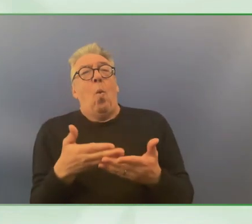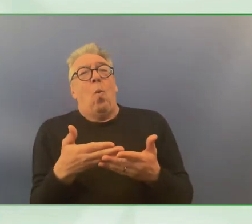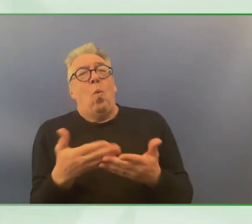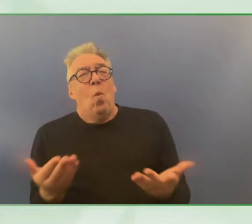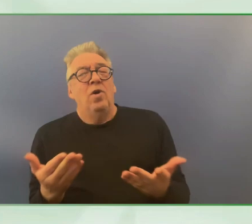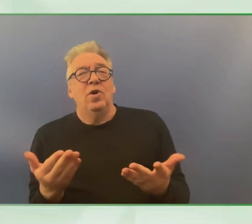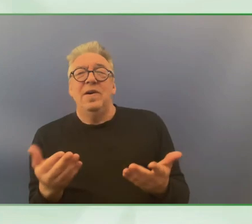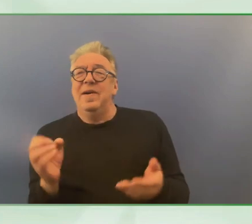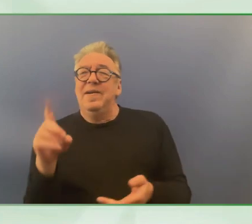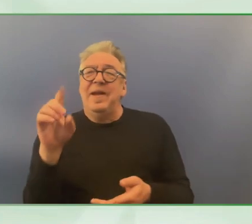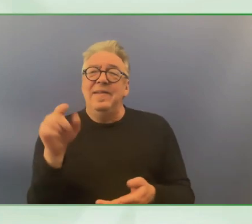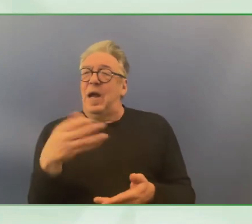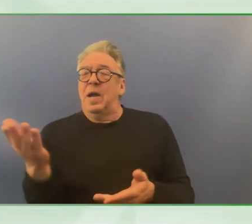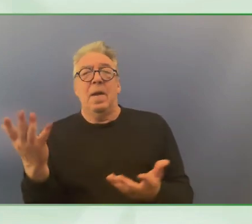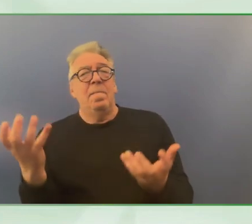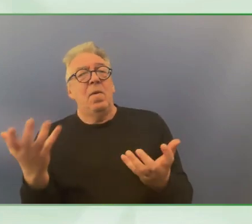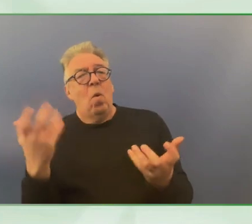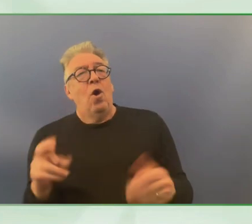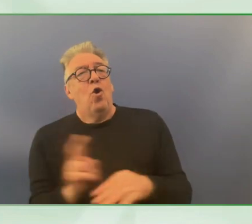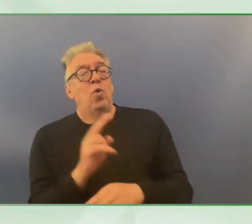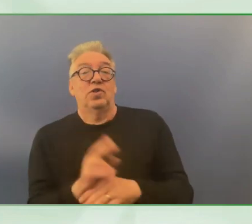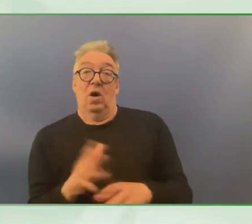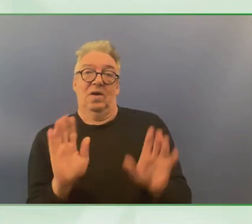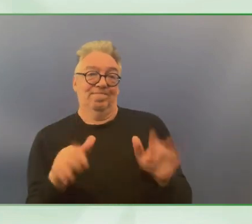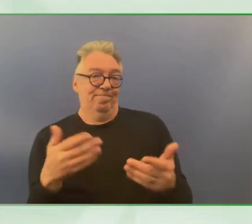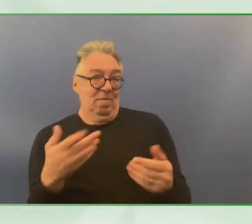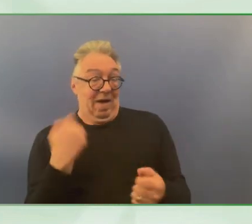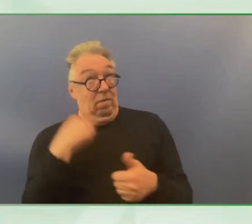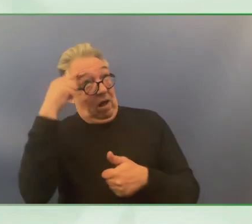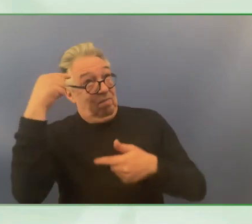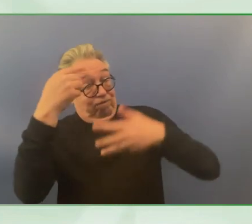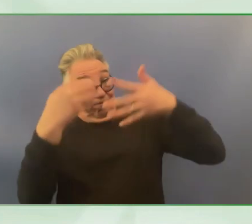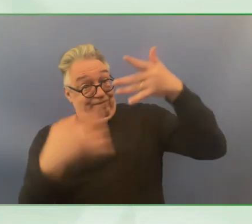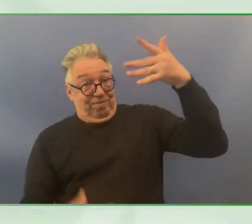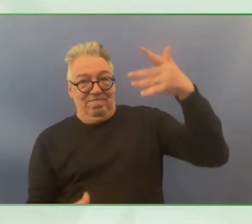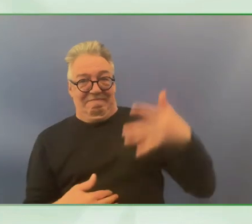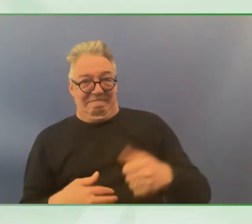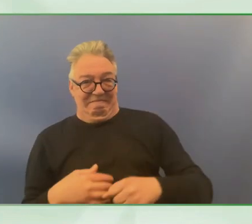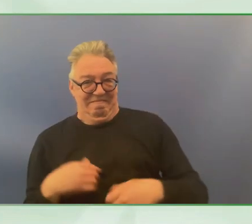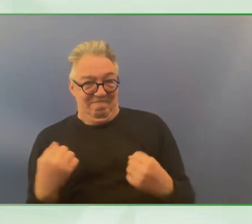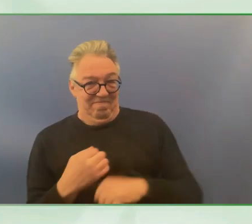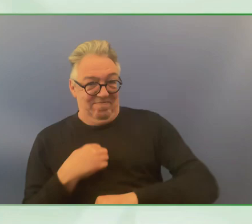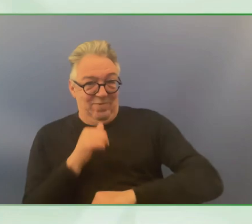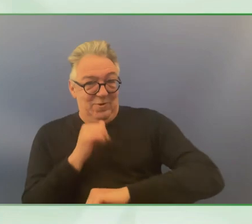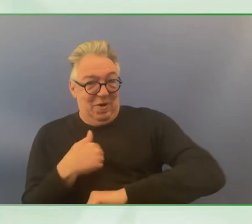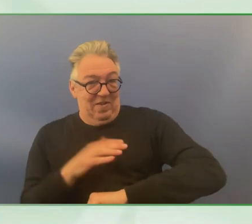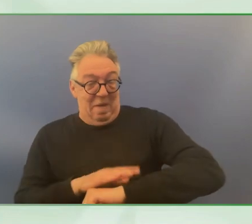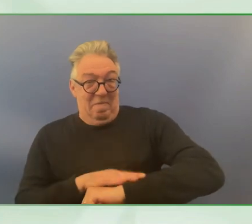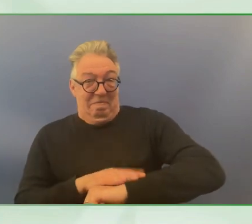in using? Honestly, there are a lot of things coming to my mind, but I'm not sure if we can cover it now in a short